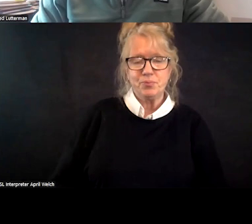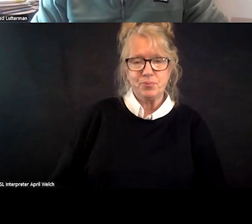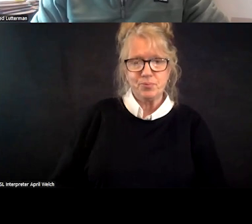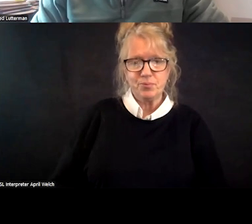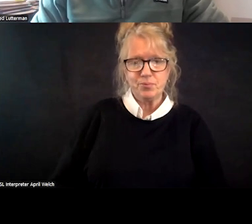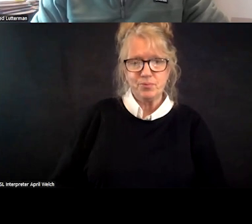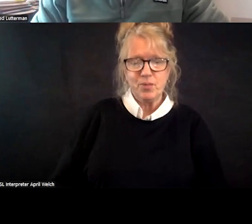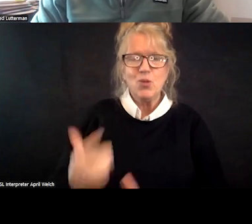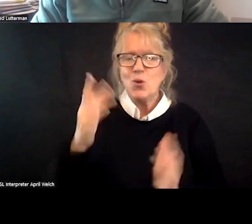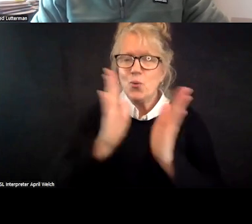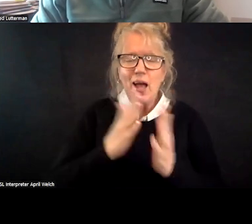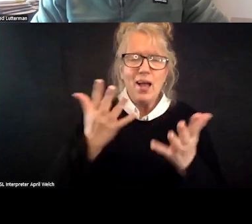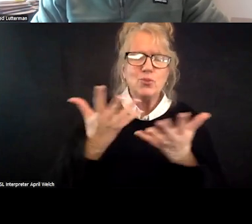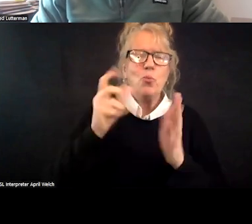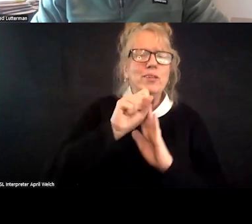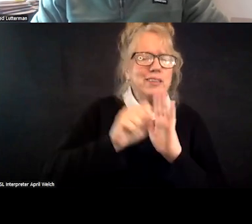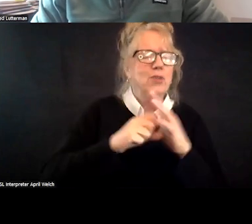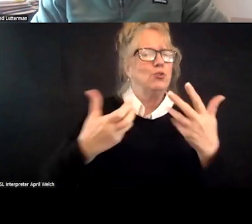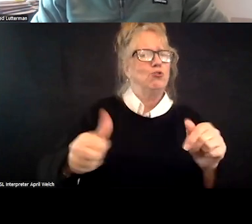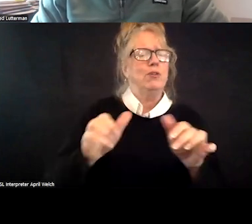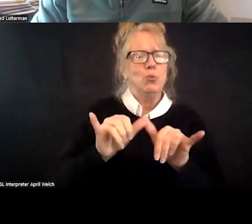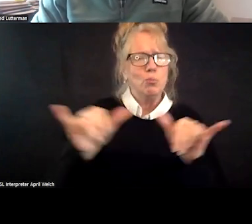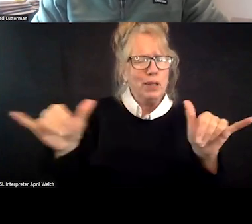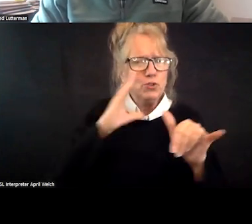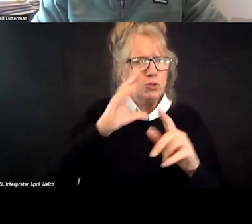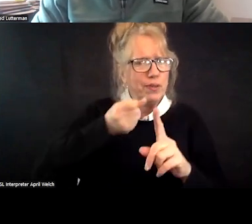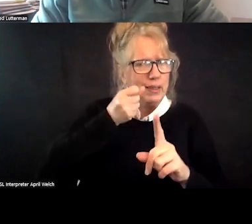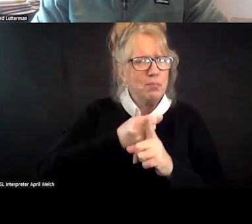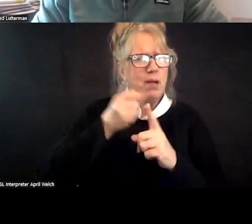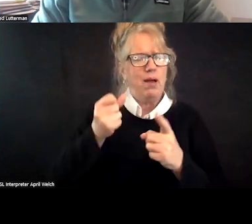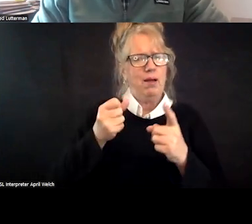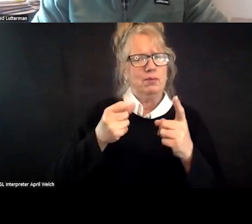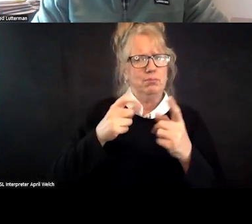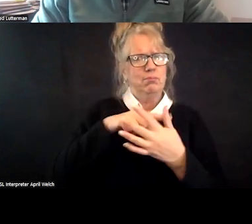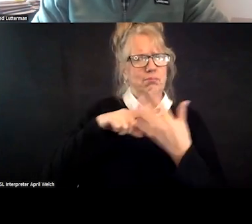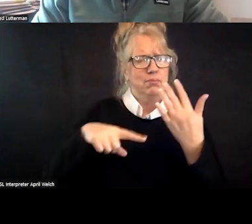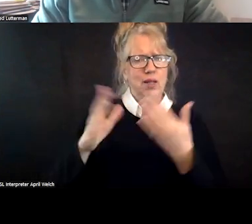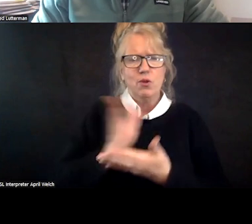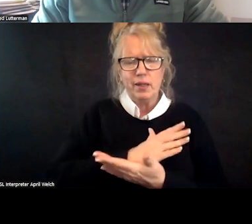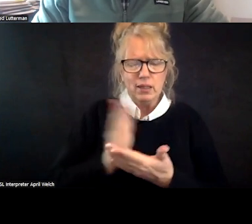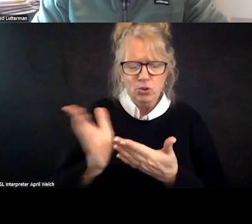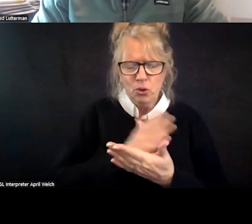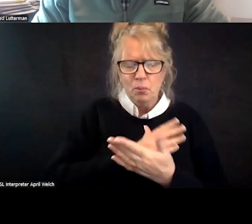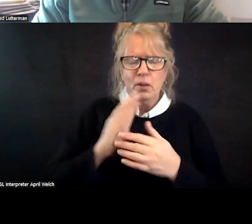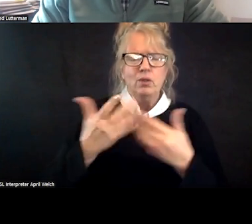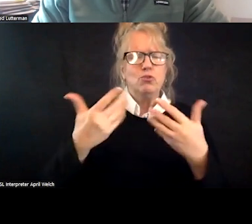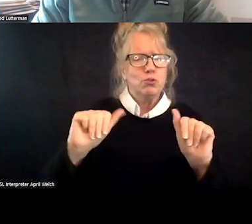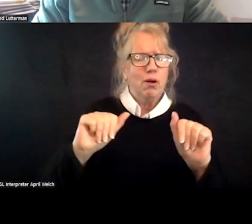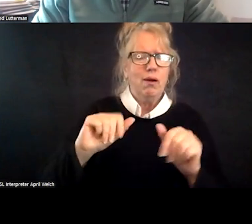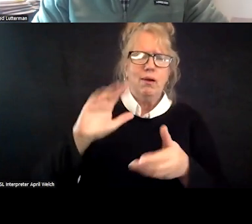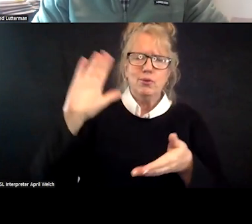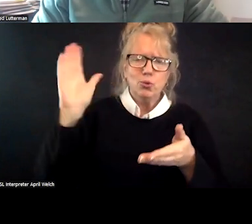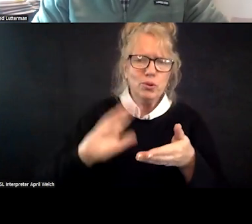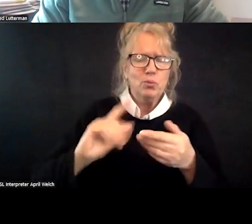we asked, what are states trying to measure the impact of this crisis continuum? And, reducing